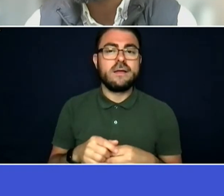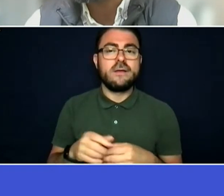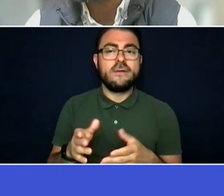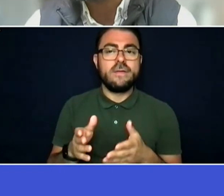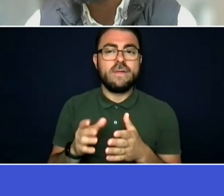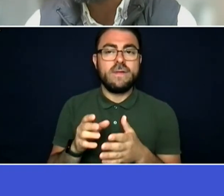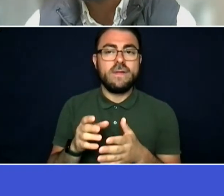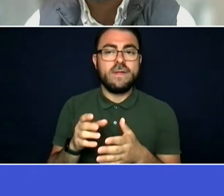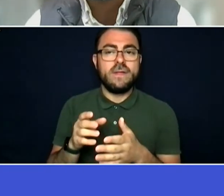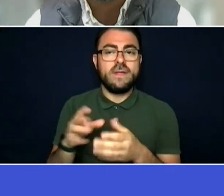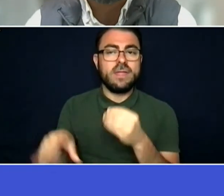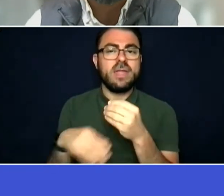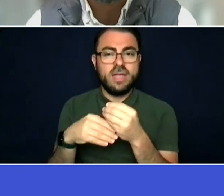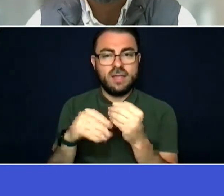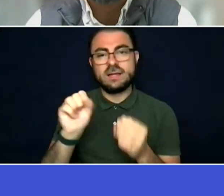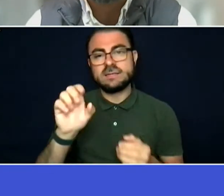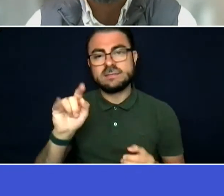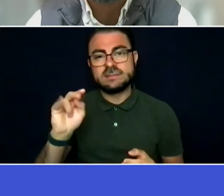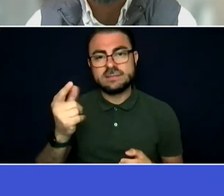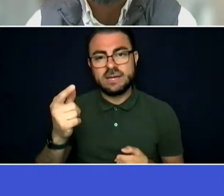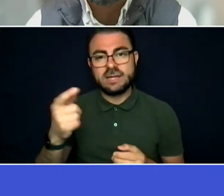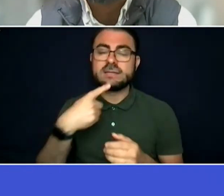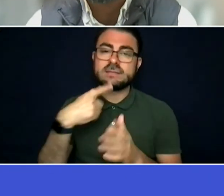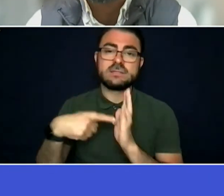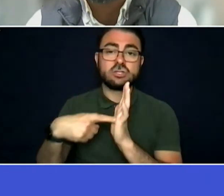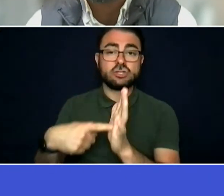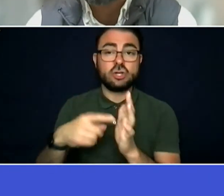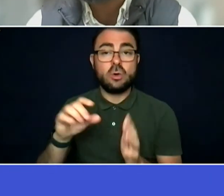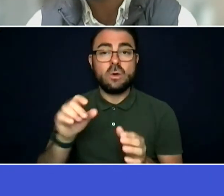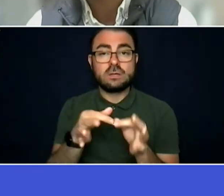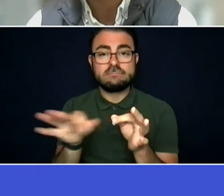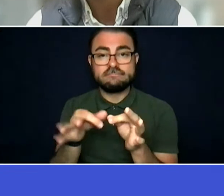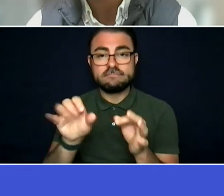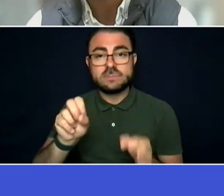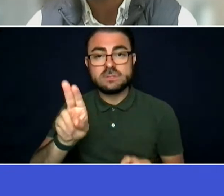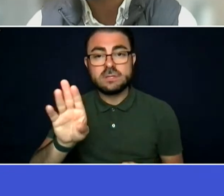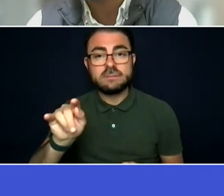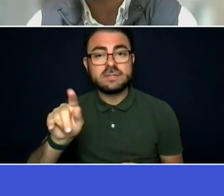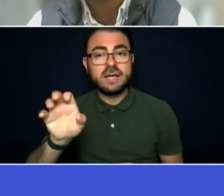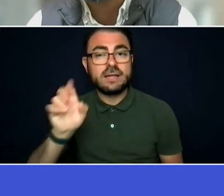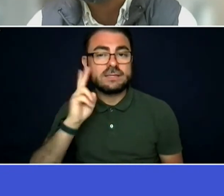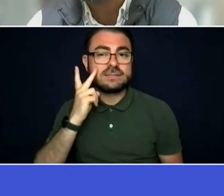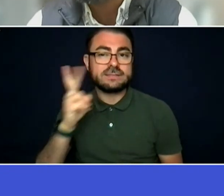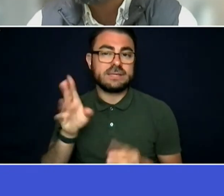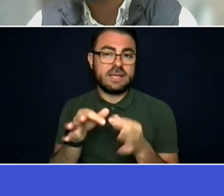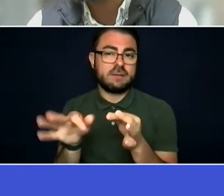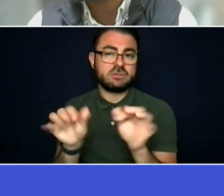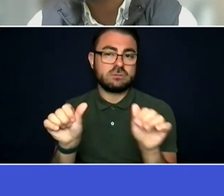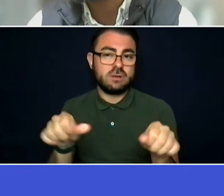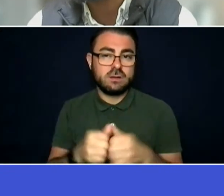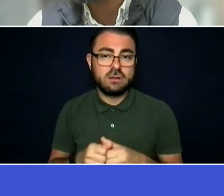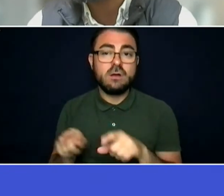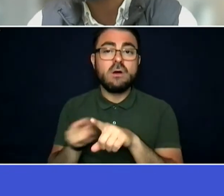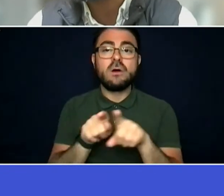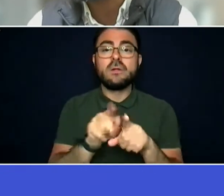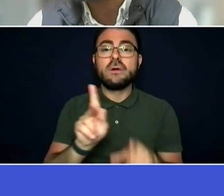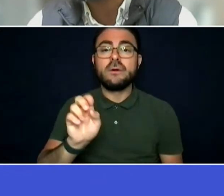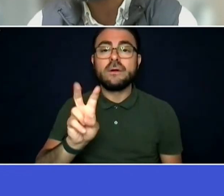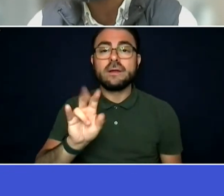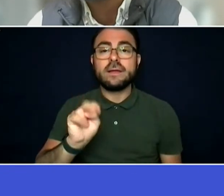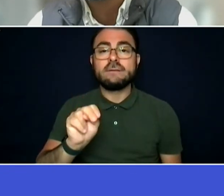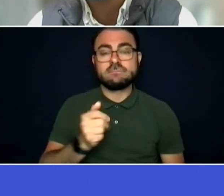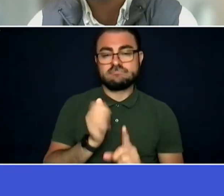to settings and show subtitles, and you'll be able to see the captions for the meeting. And then we also have Kevin, who is our